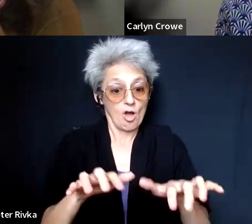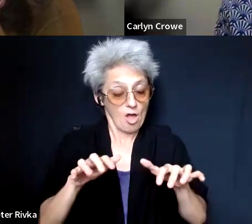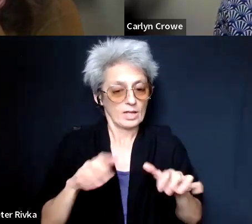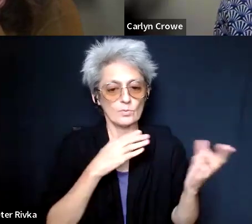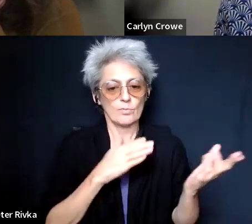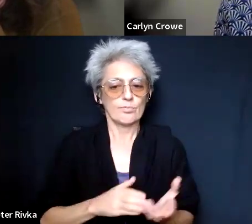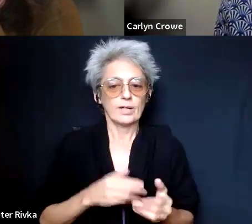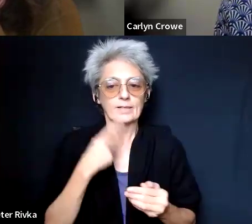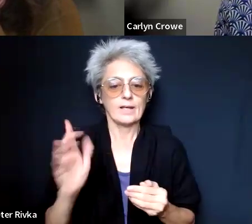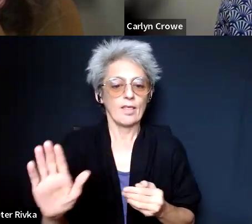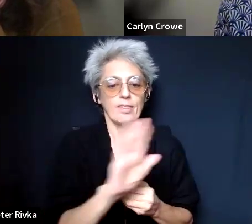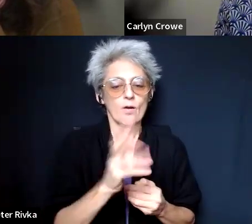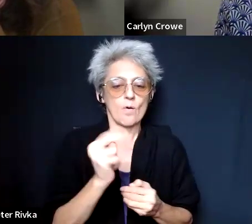and